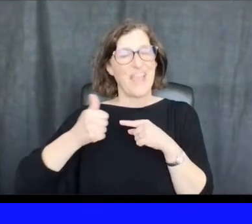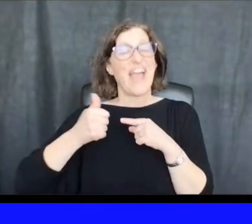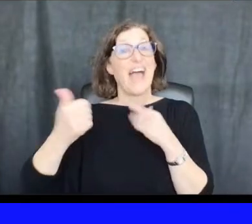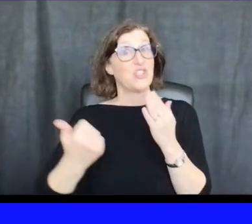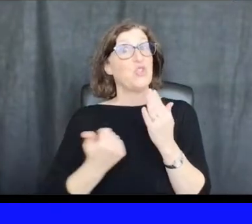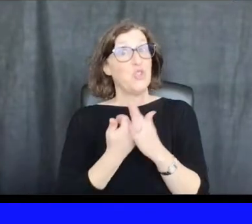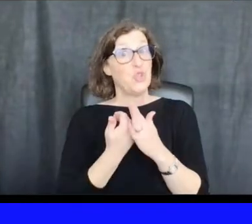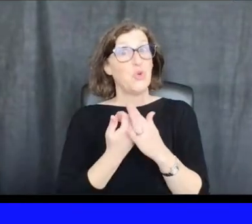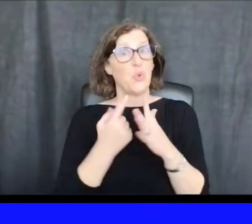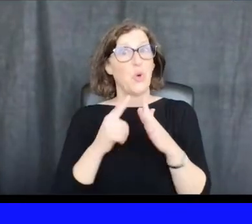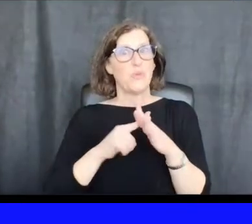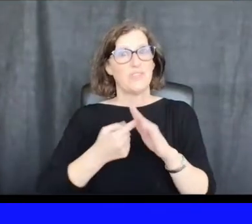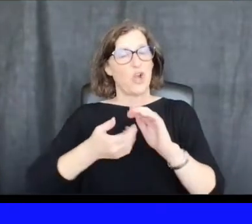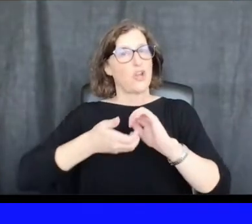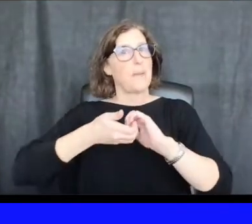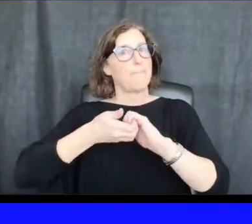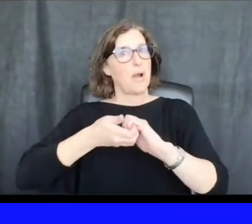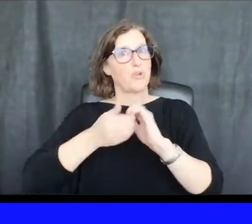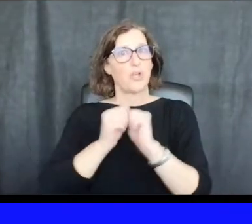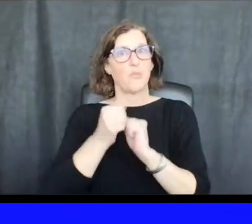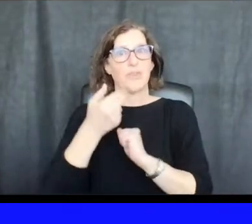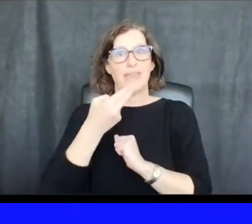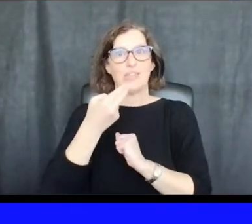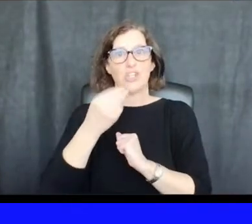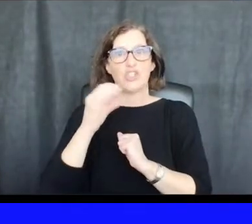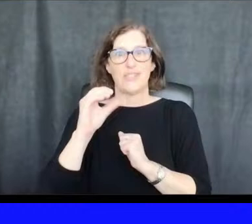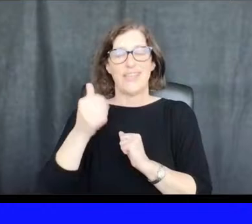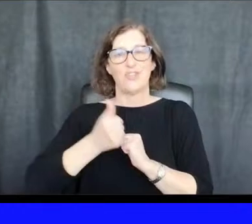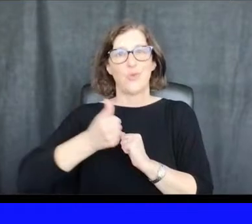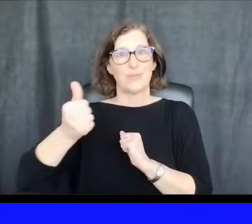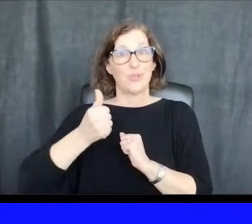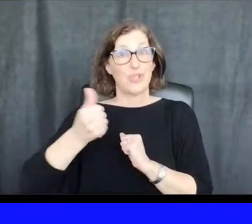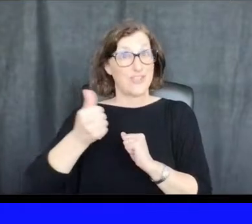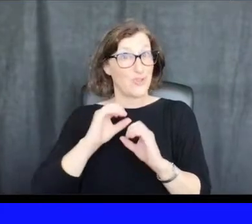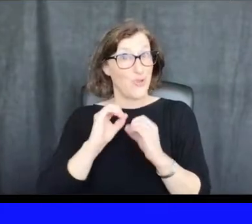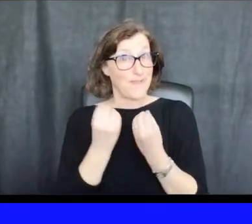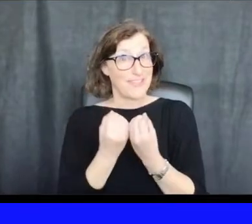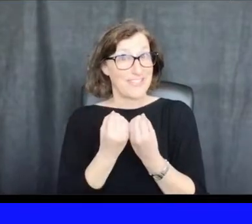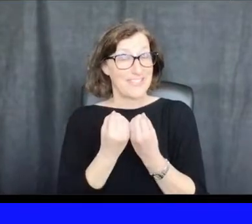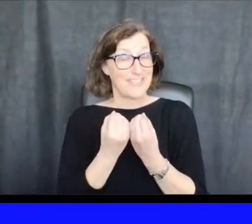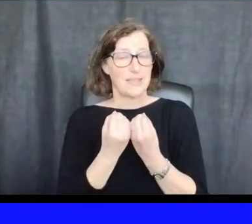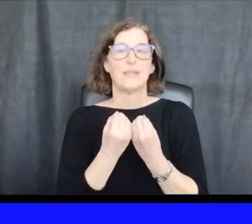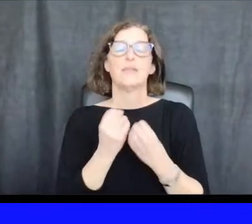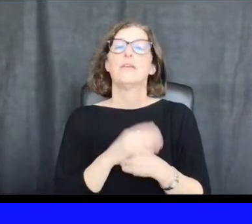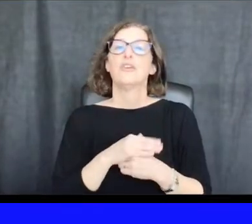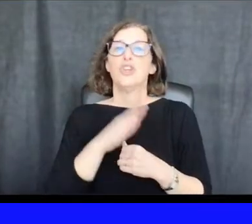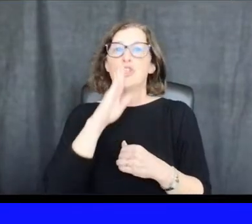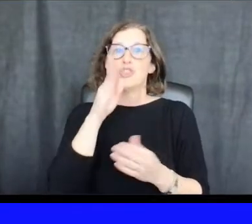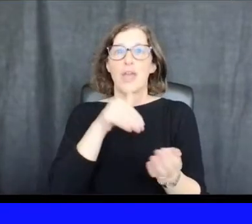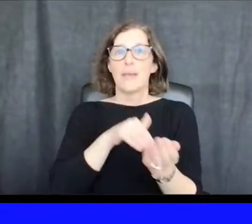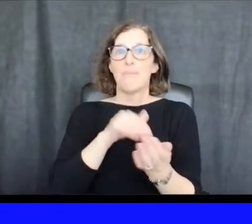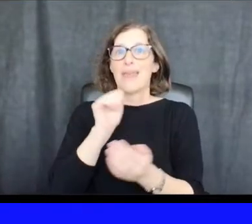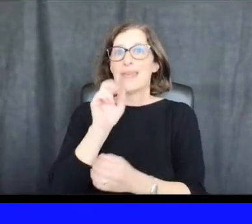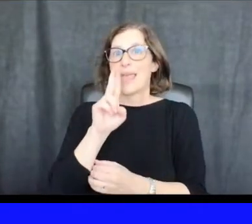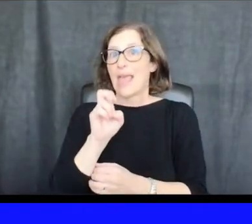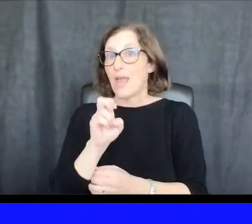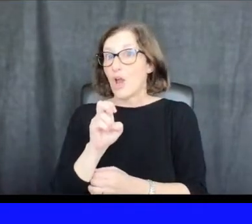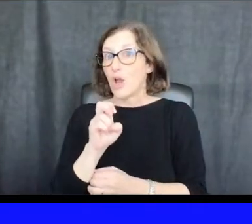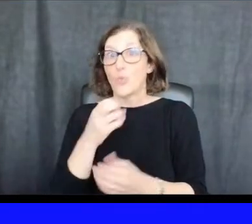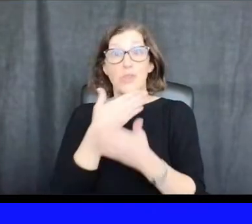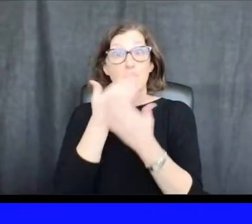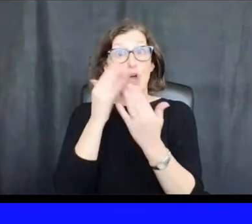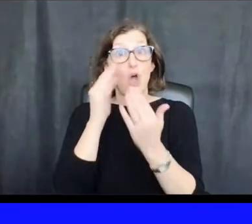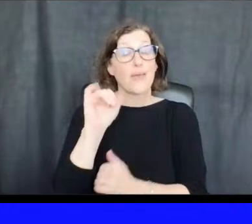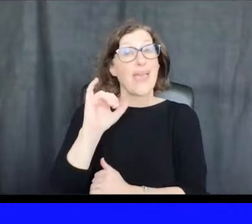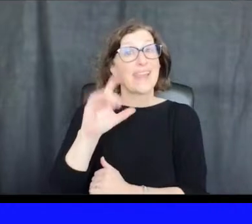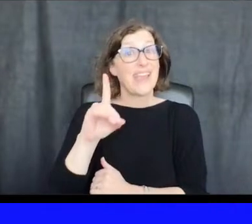is such that it's not something we can train them to do and then they become independent. That's another area that we're just going to start to look into. Next